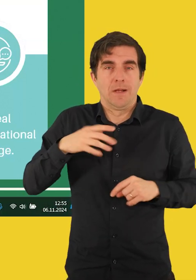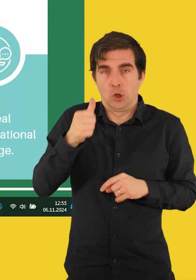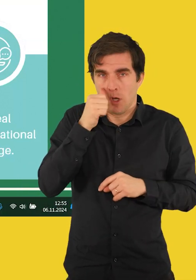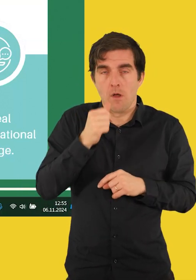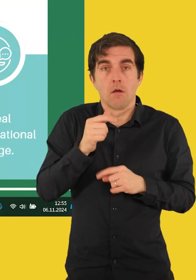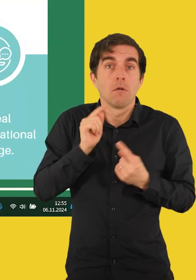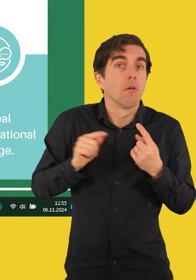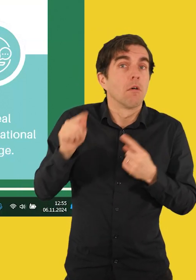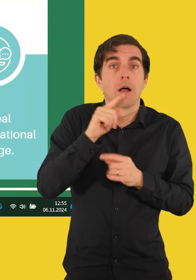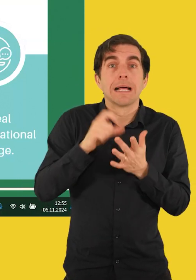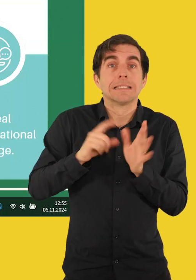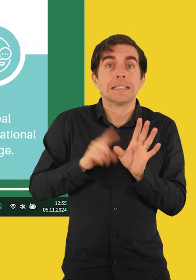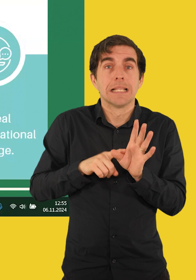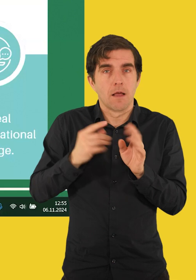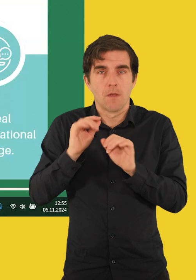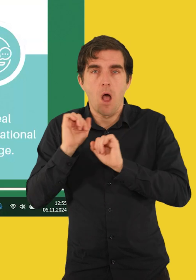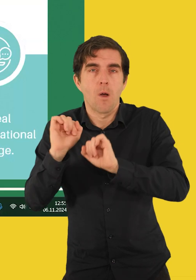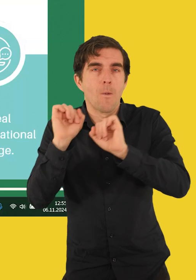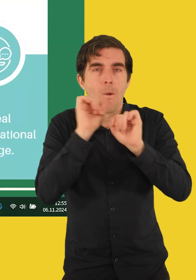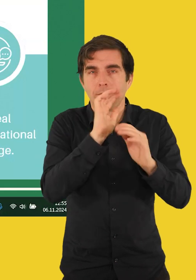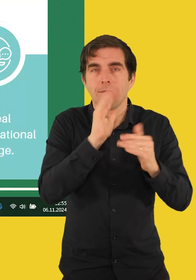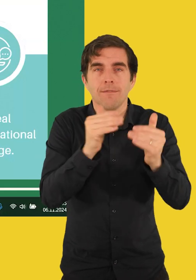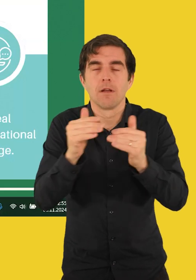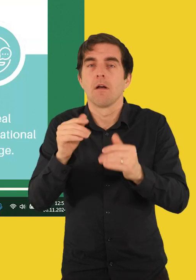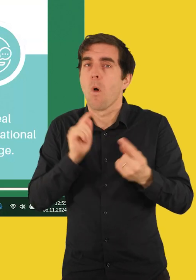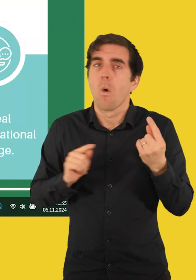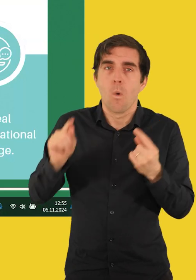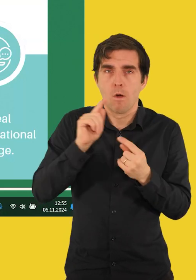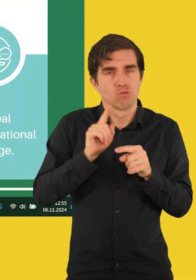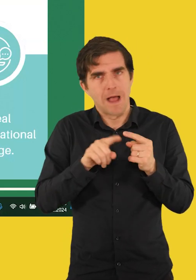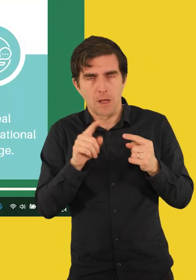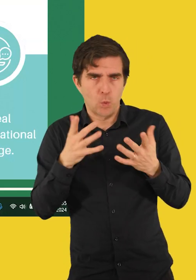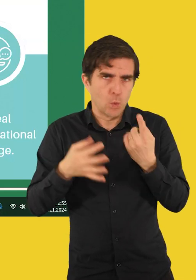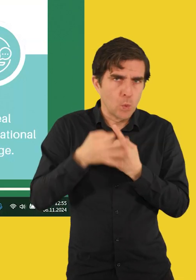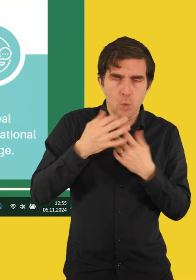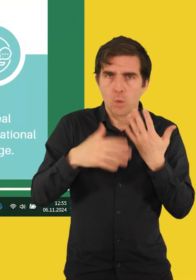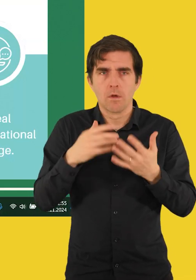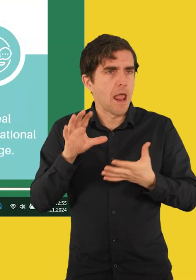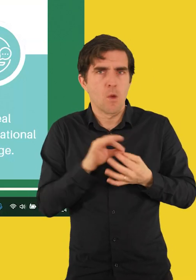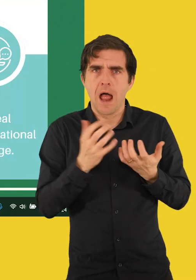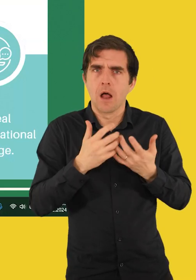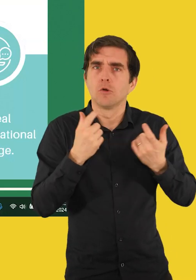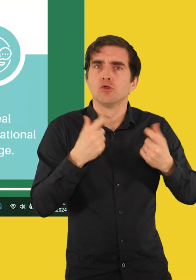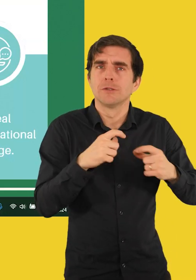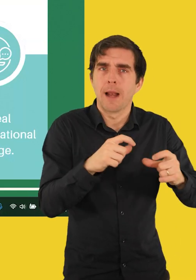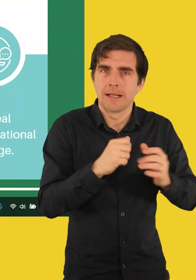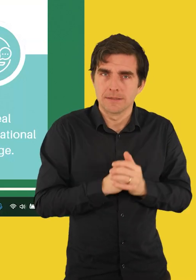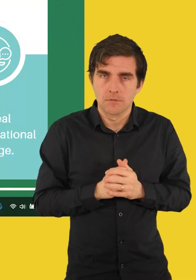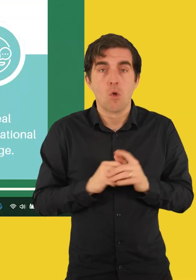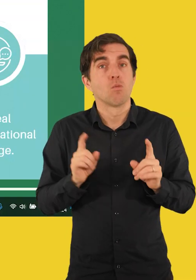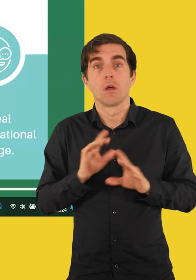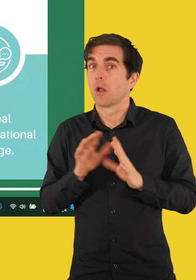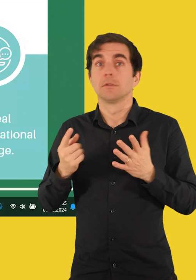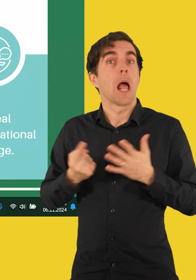all know that every city is doing things. Every city is doing things in and around sustainability, but